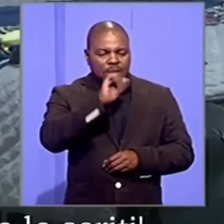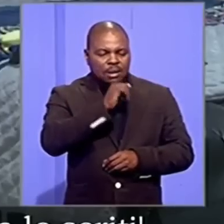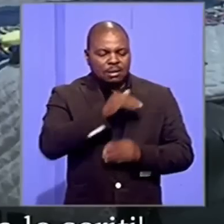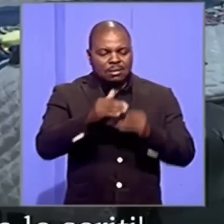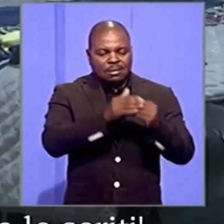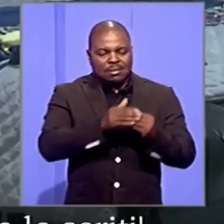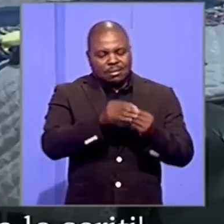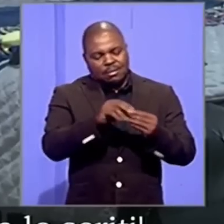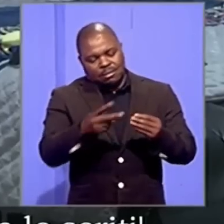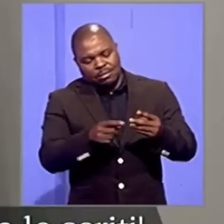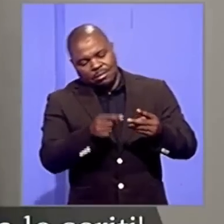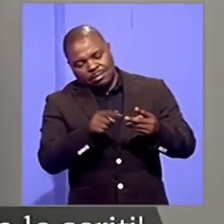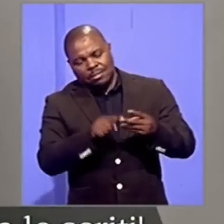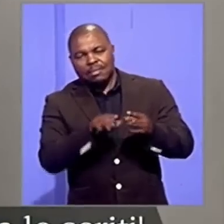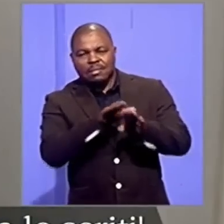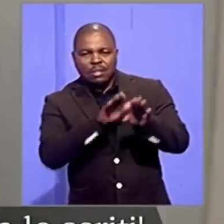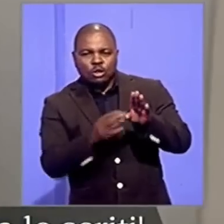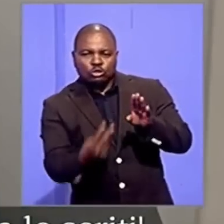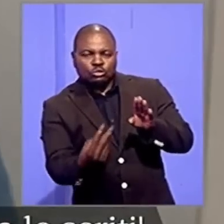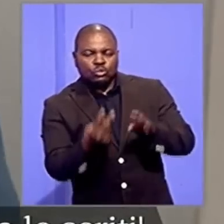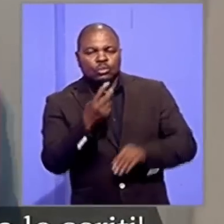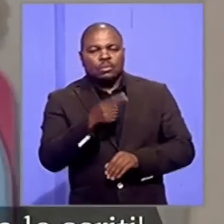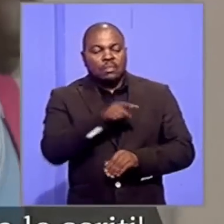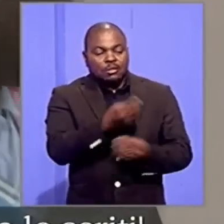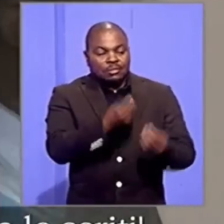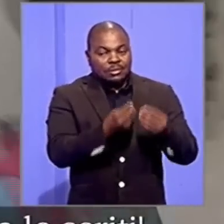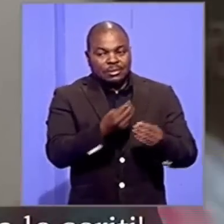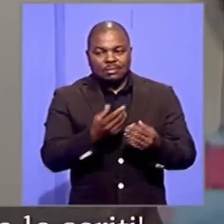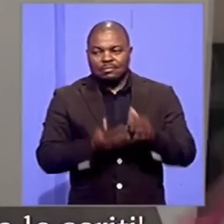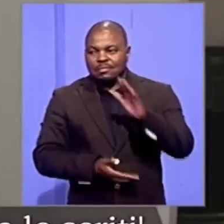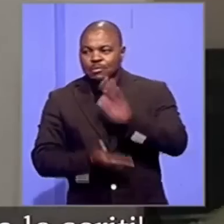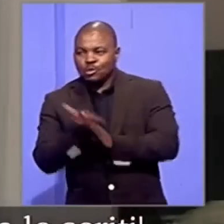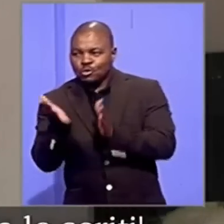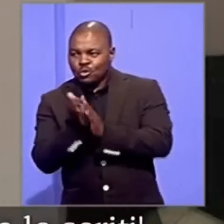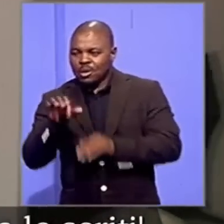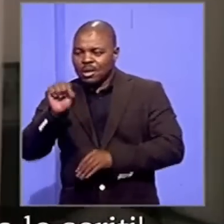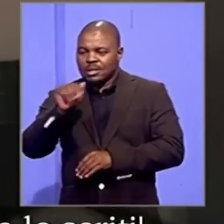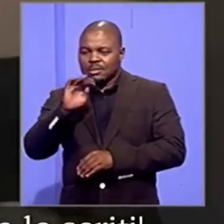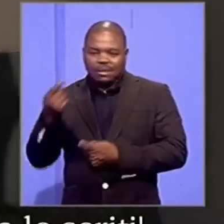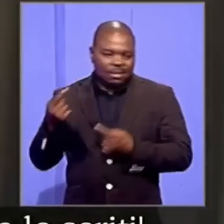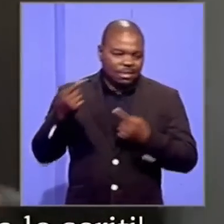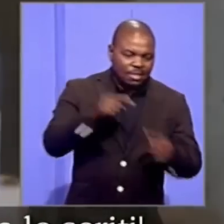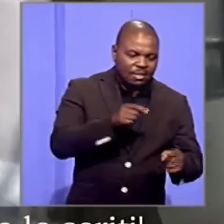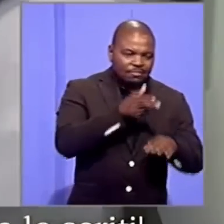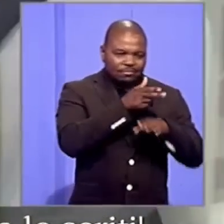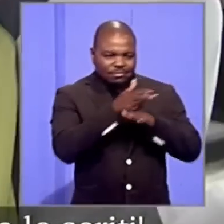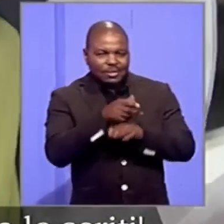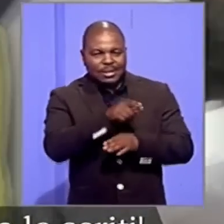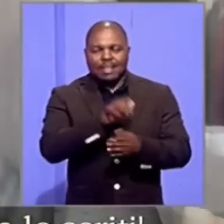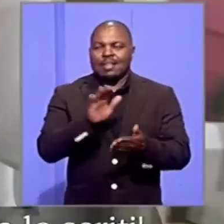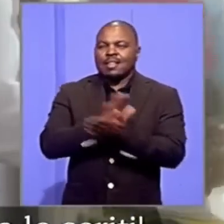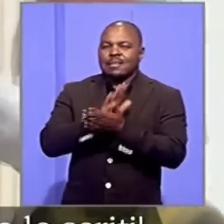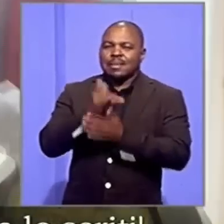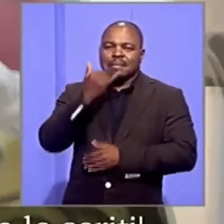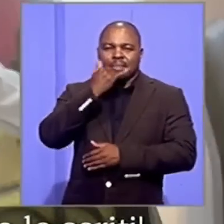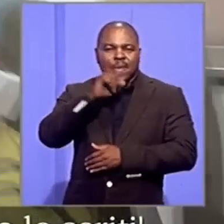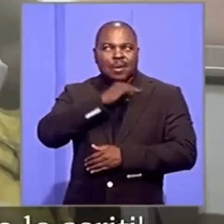gagwe ba babedi. Bana bao ba bego ba itukišetša go ya sekolong ge SABC e goroga ba re ba thabetše gore toro ya bona